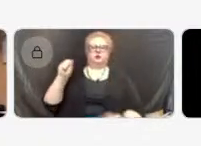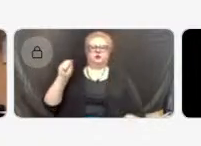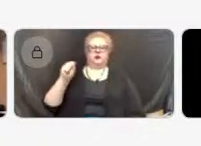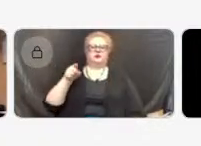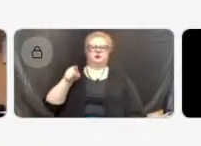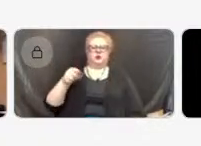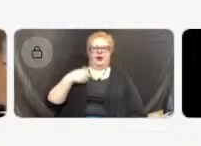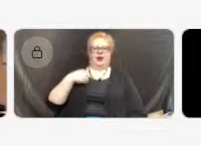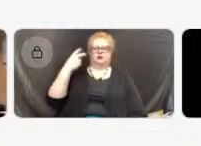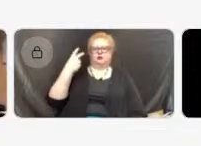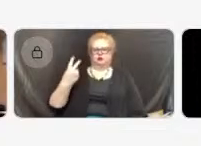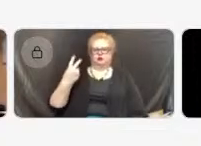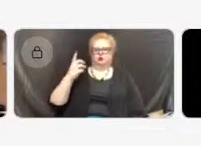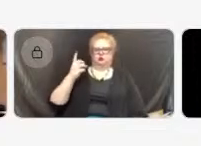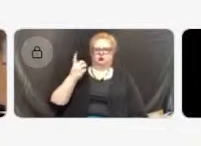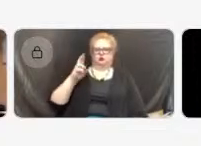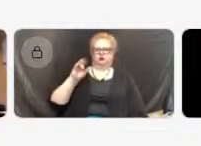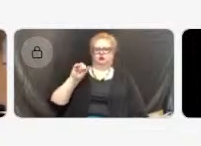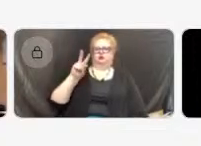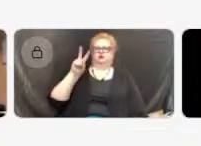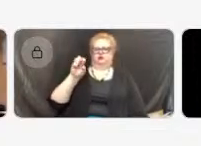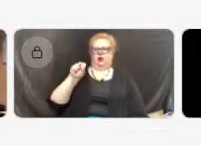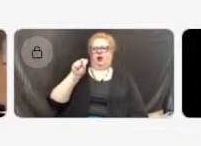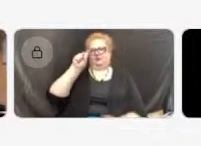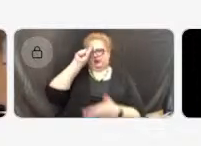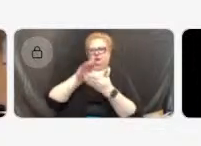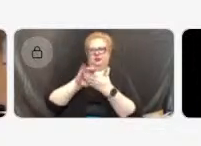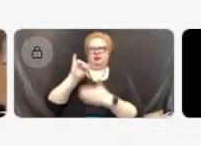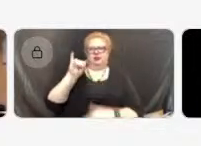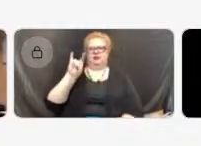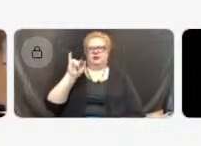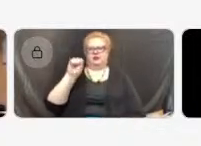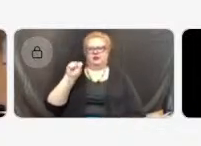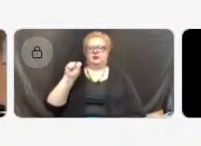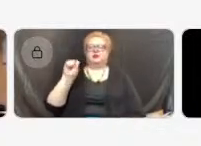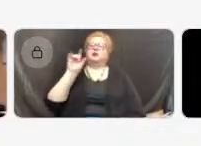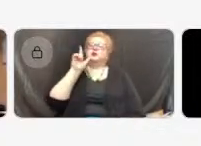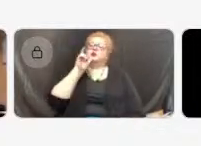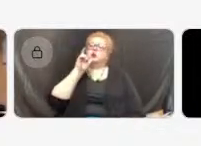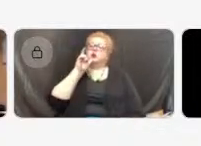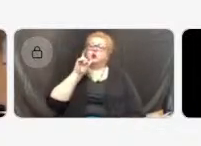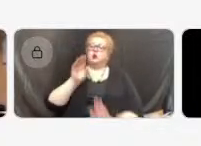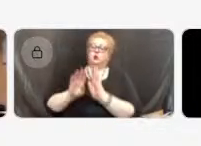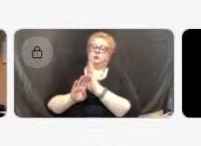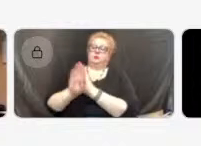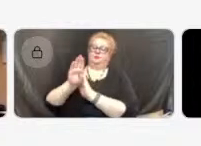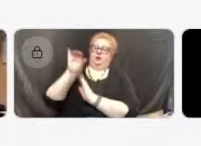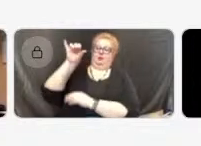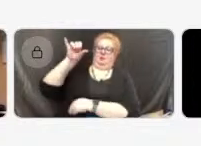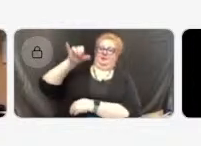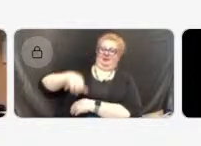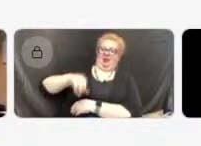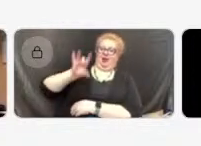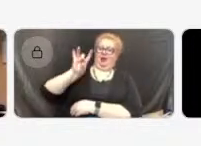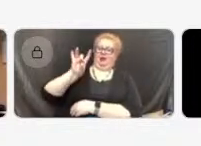two drives, so I believe that it is, okay. So the same applicant that developed that home